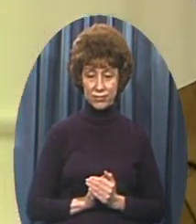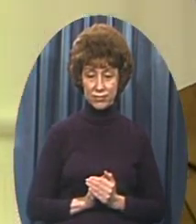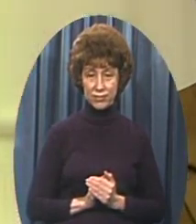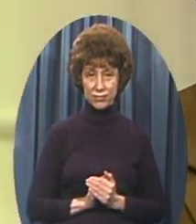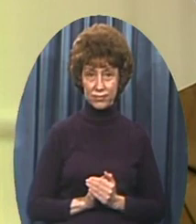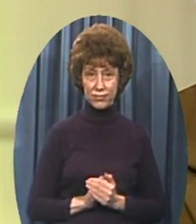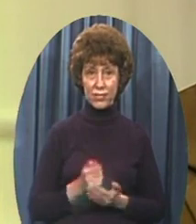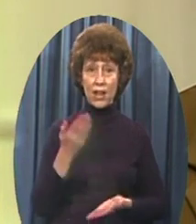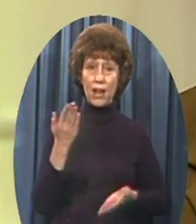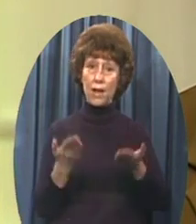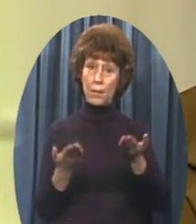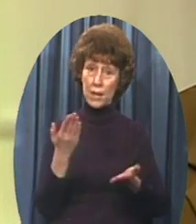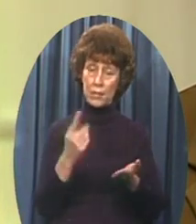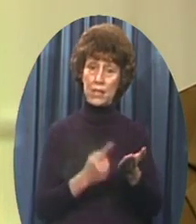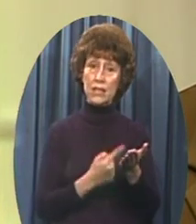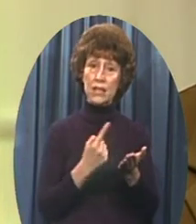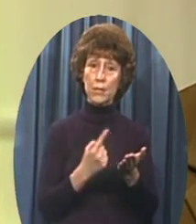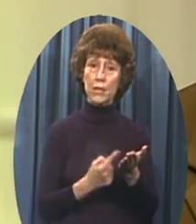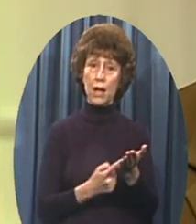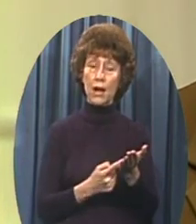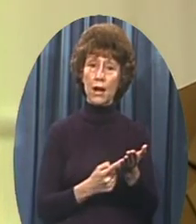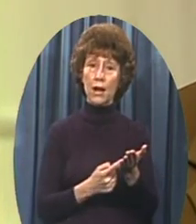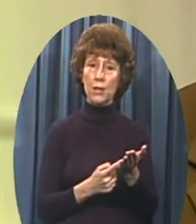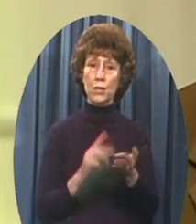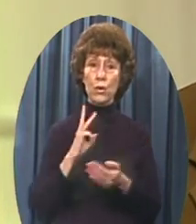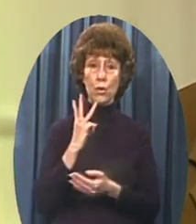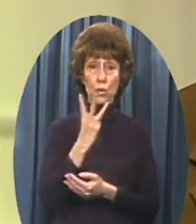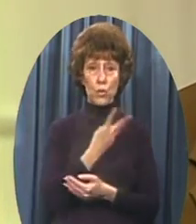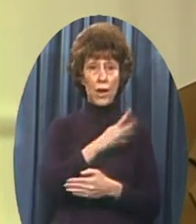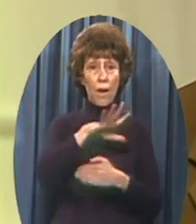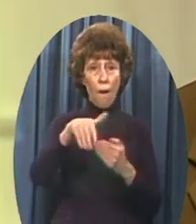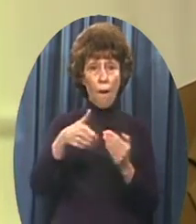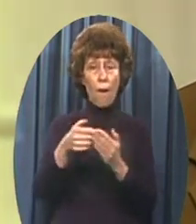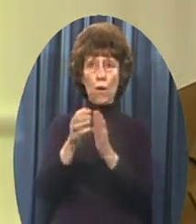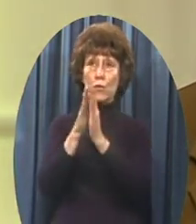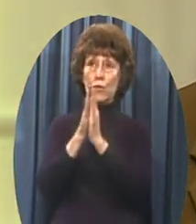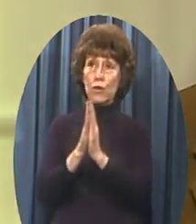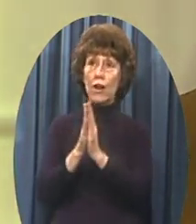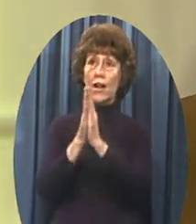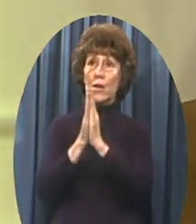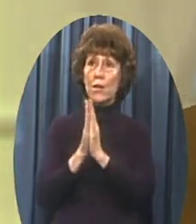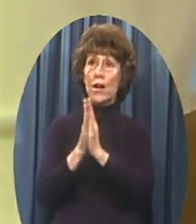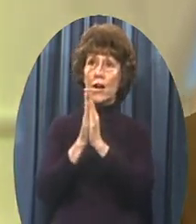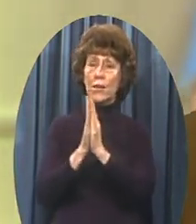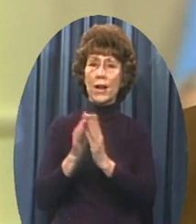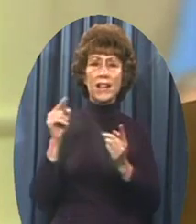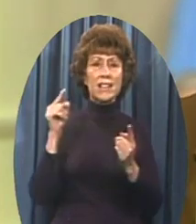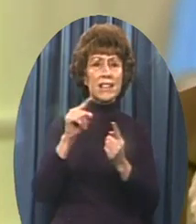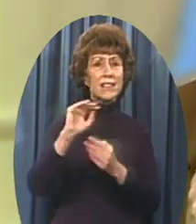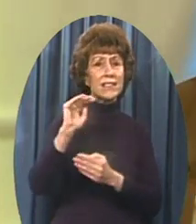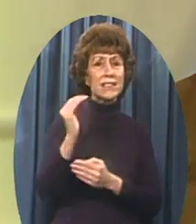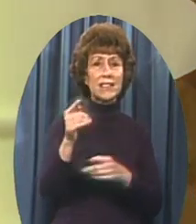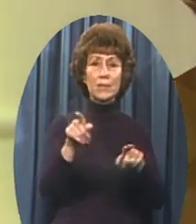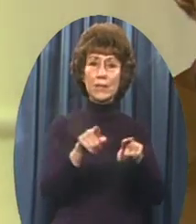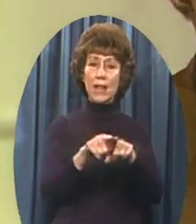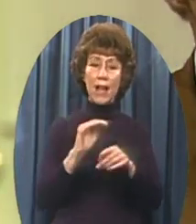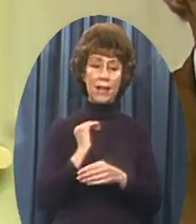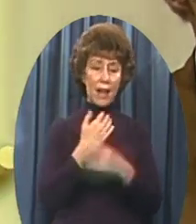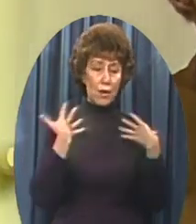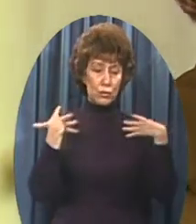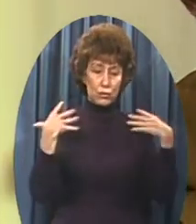And maybe sometimes we all have prayed till it seems like that our strength is completely